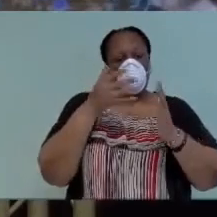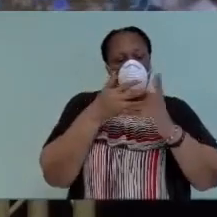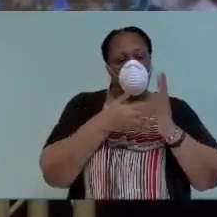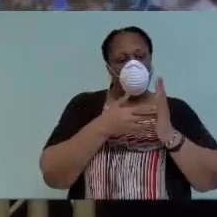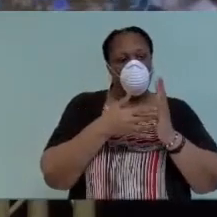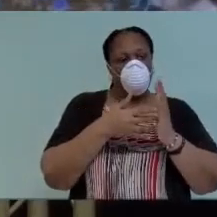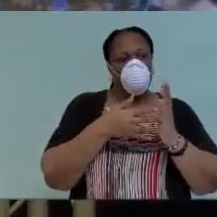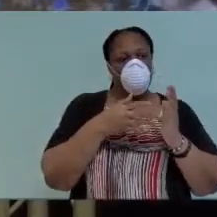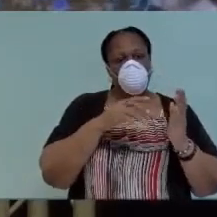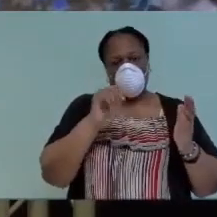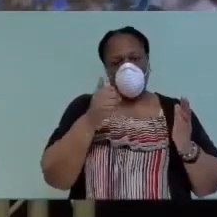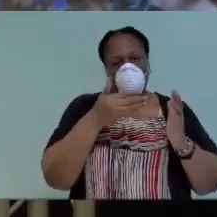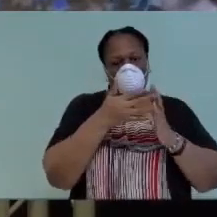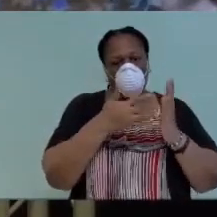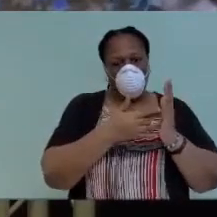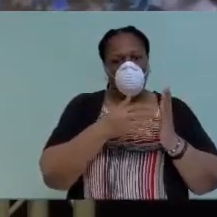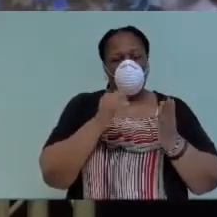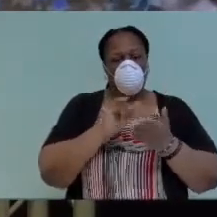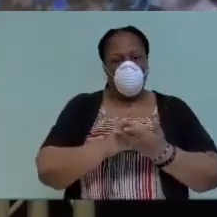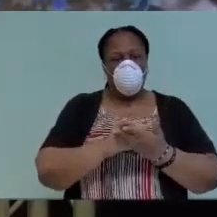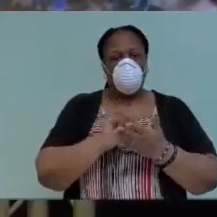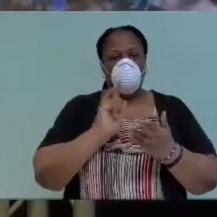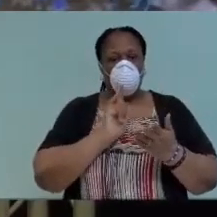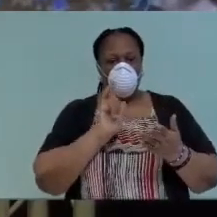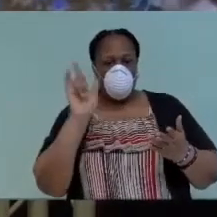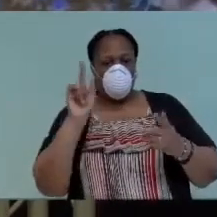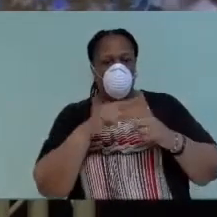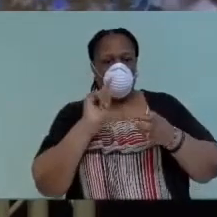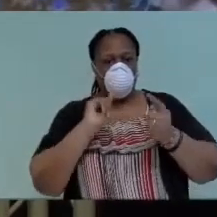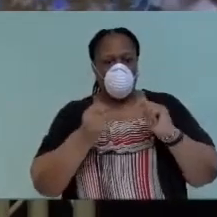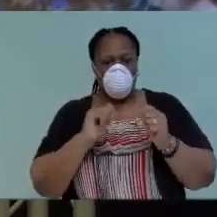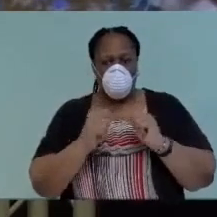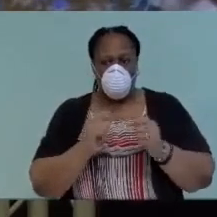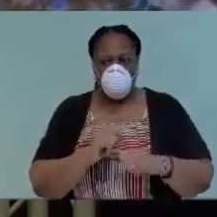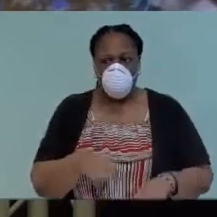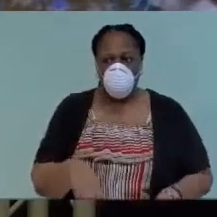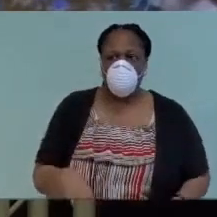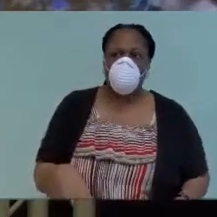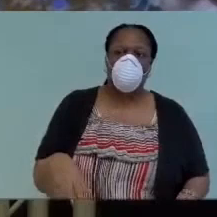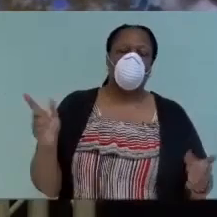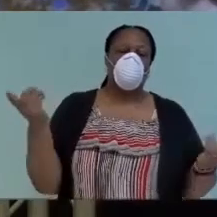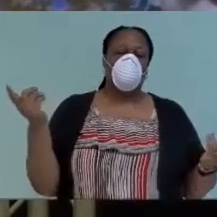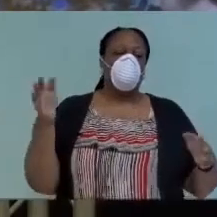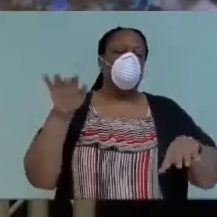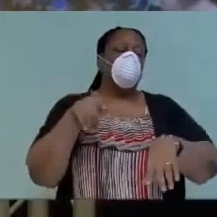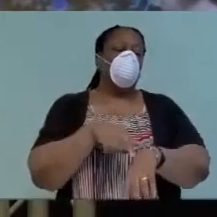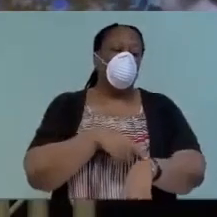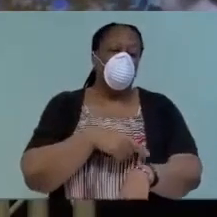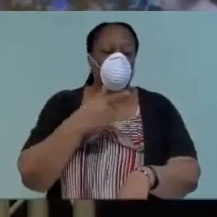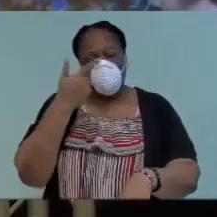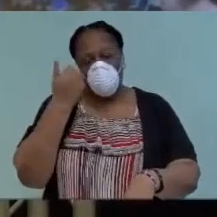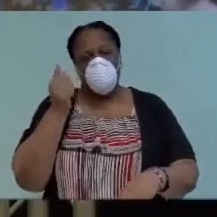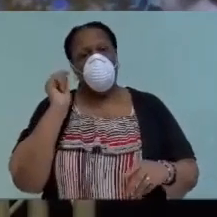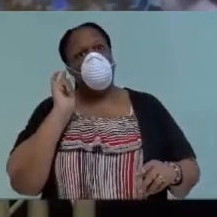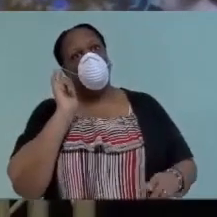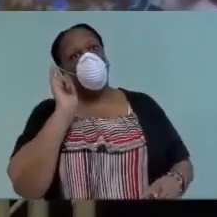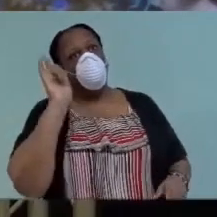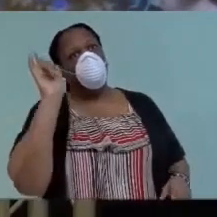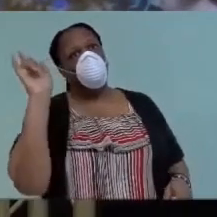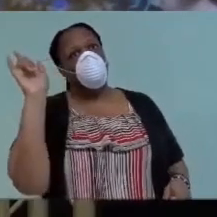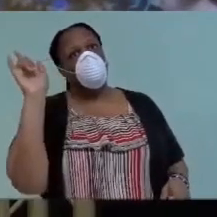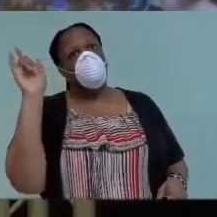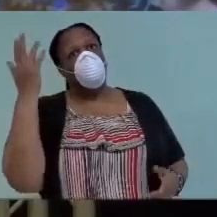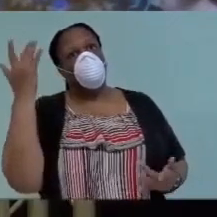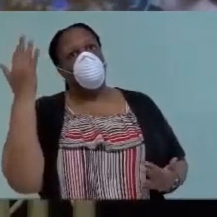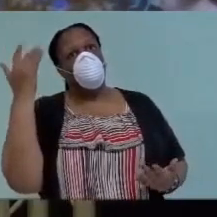We considered ourselves fortunate in having a local lab with the capacity to do the COVID-19 antigen test, and we applaud